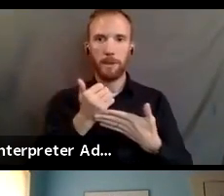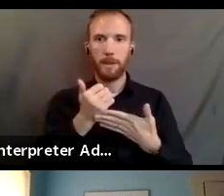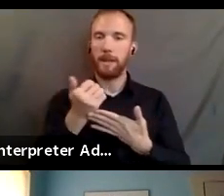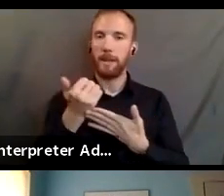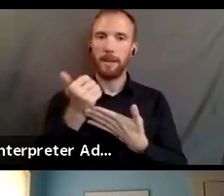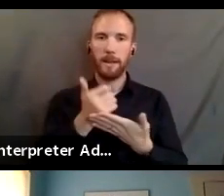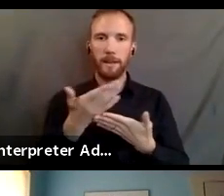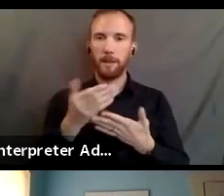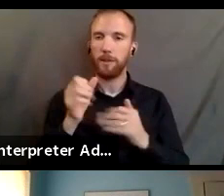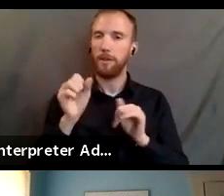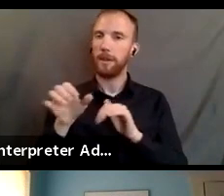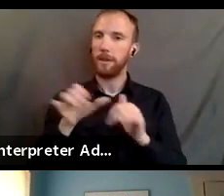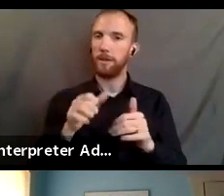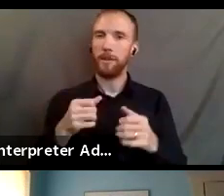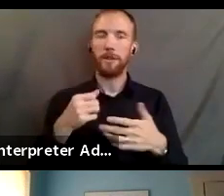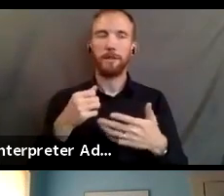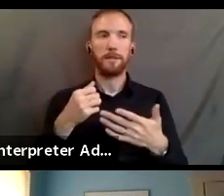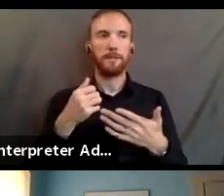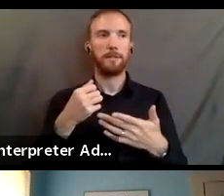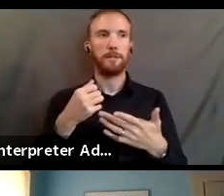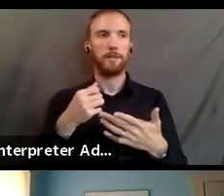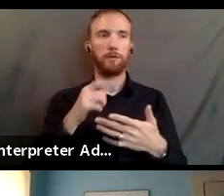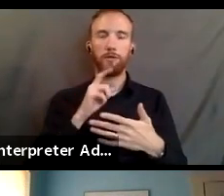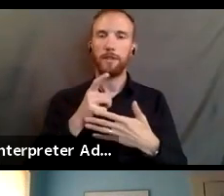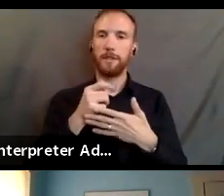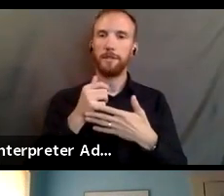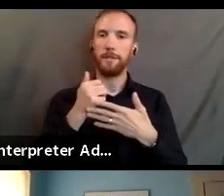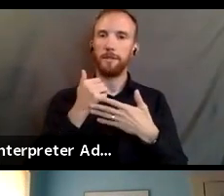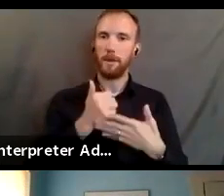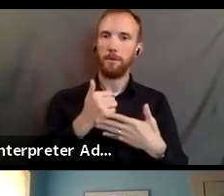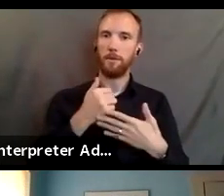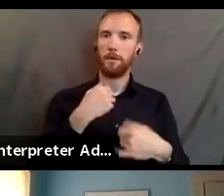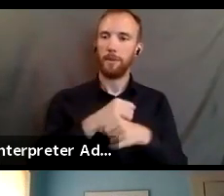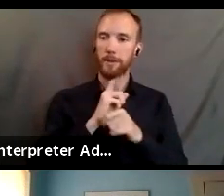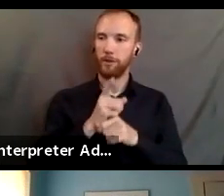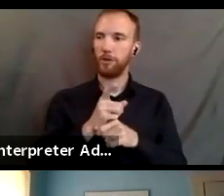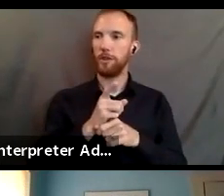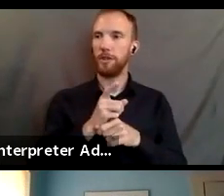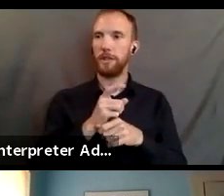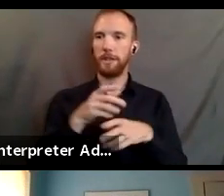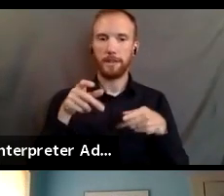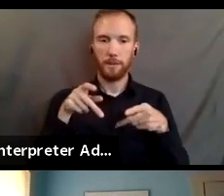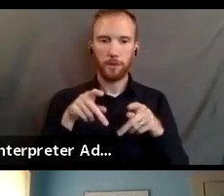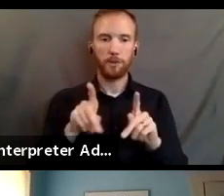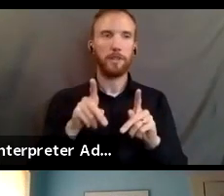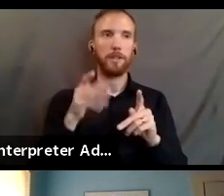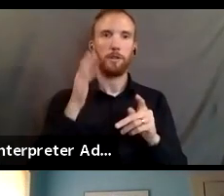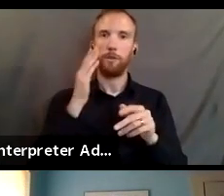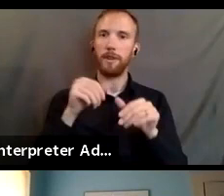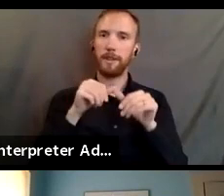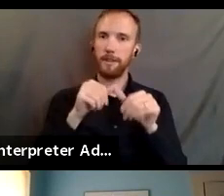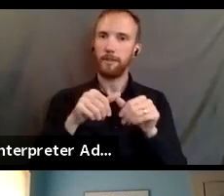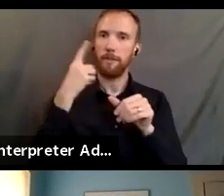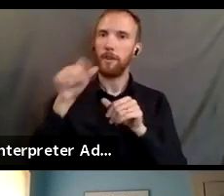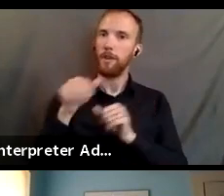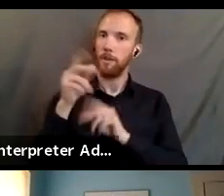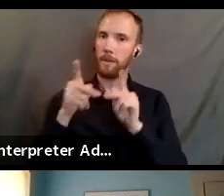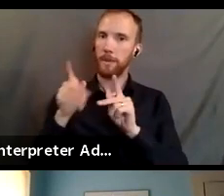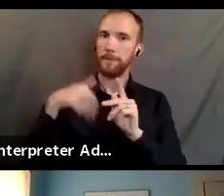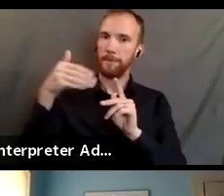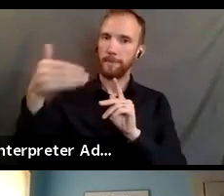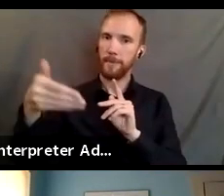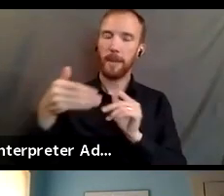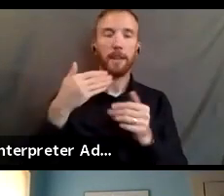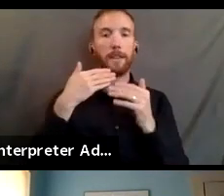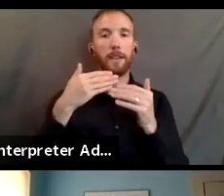anything just to make sure that this opportunity is being taken forward thank you very much once again and i look